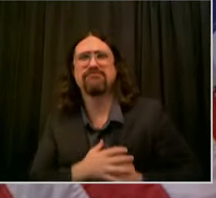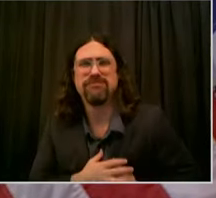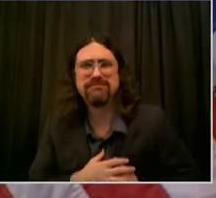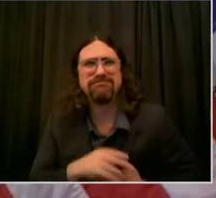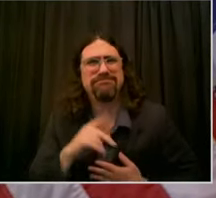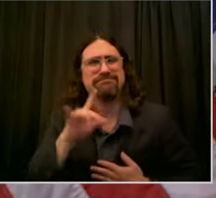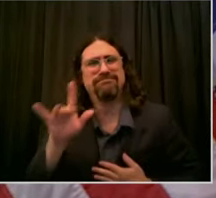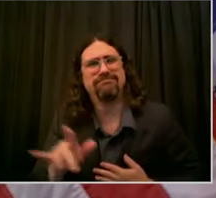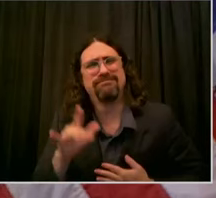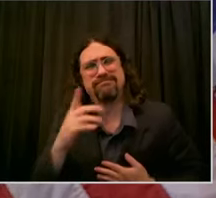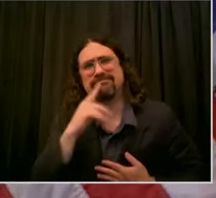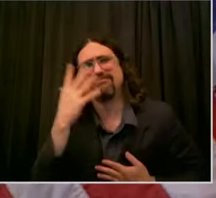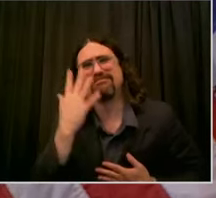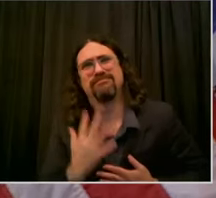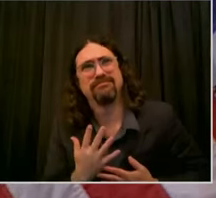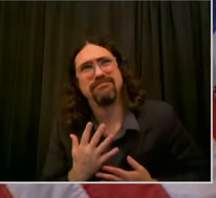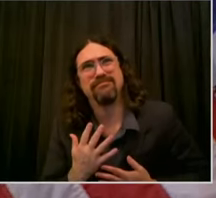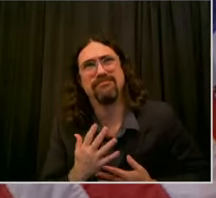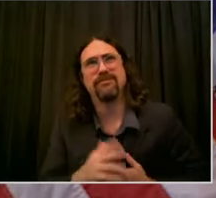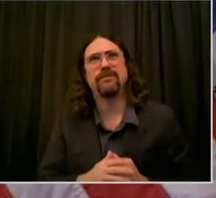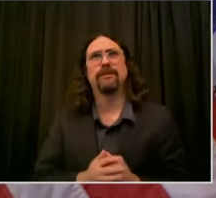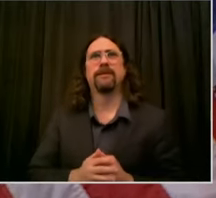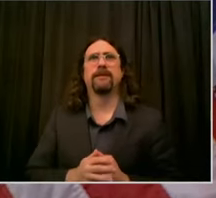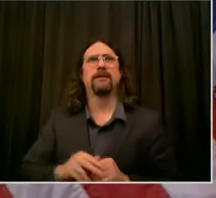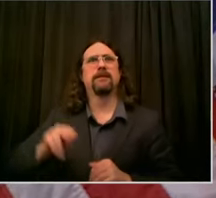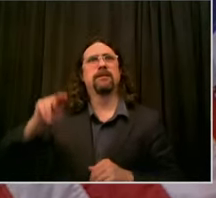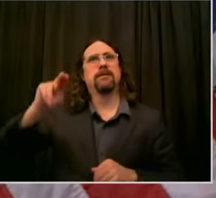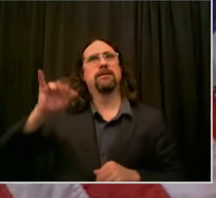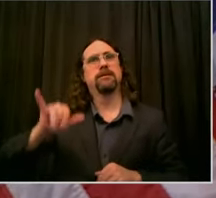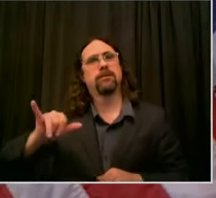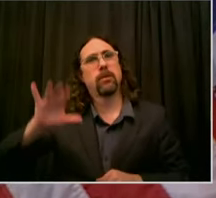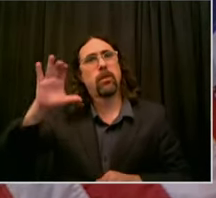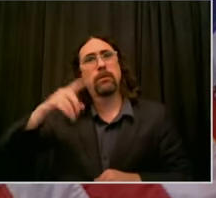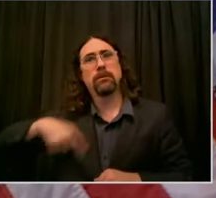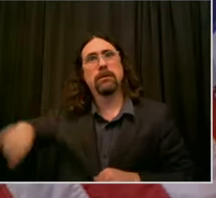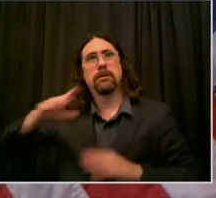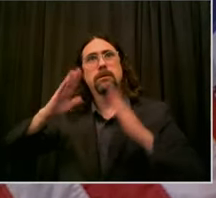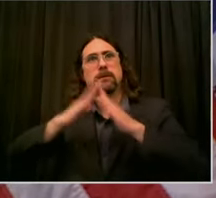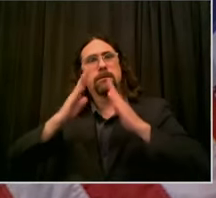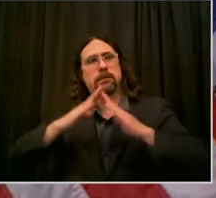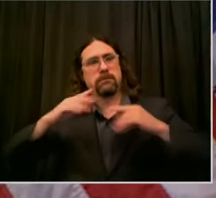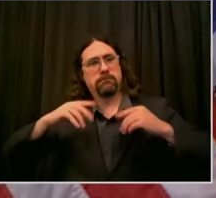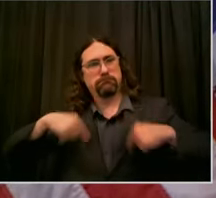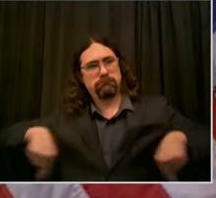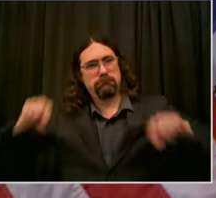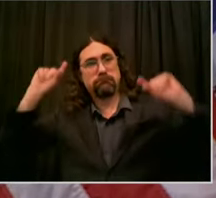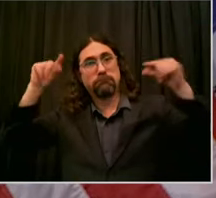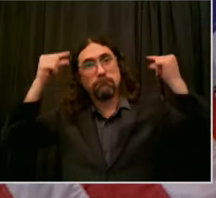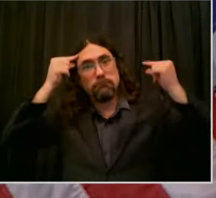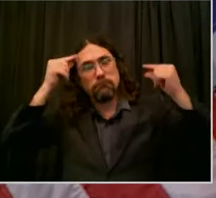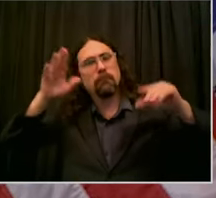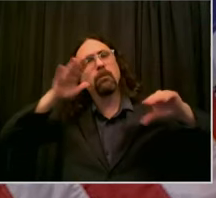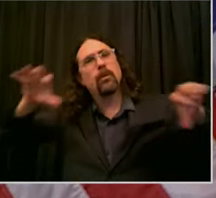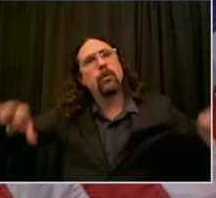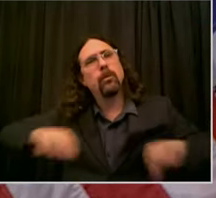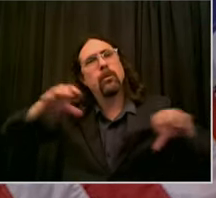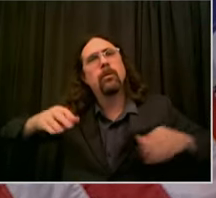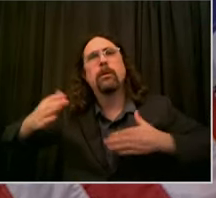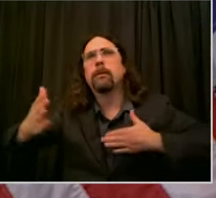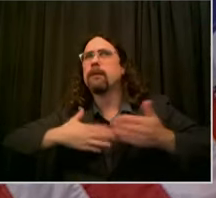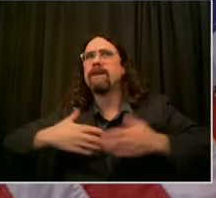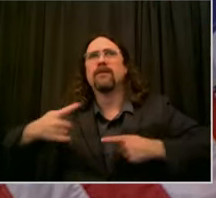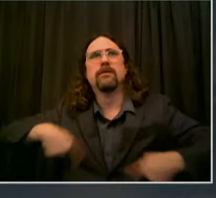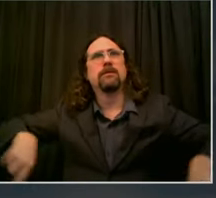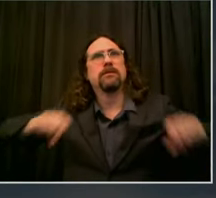if you're asking about the will of the business owners to come back, the vast majority have the will to stand and fight, I assure you.